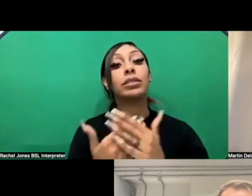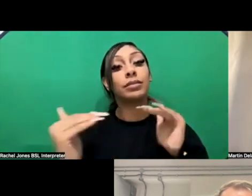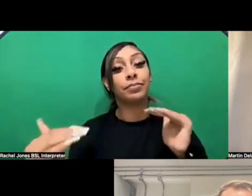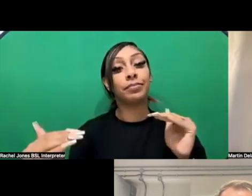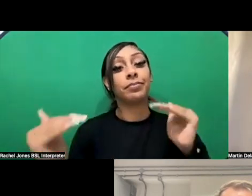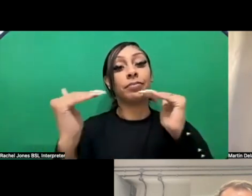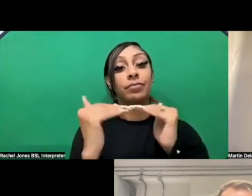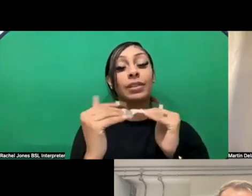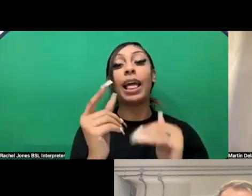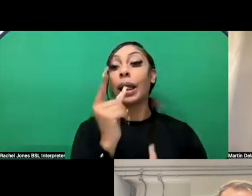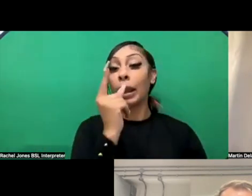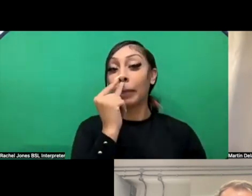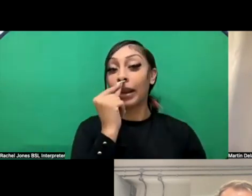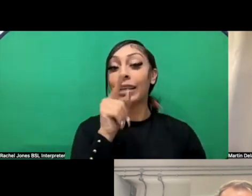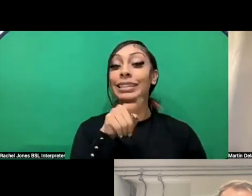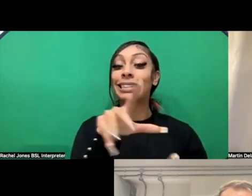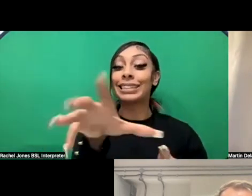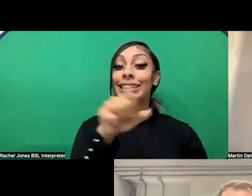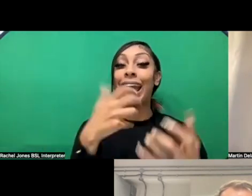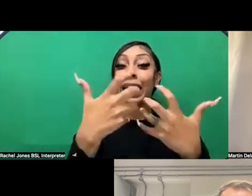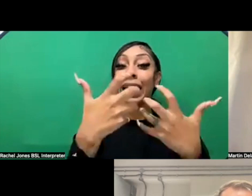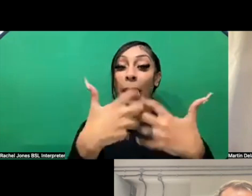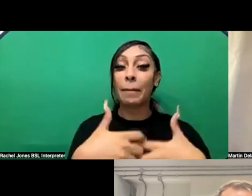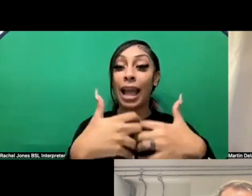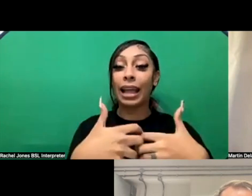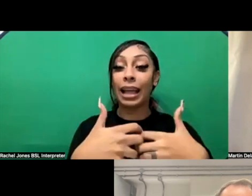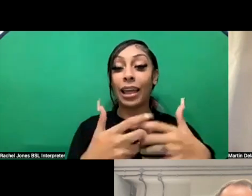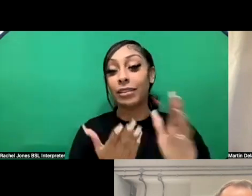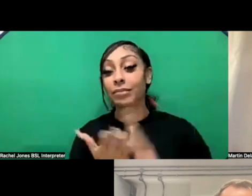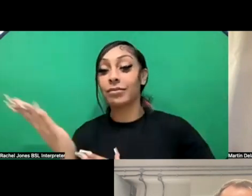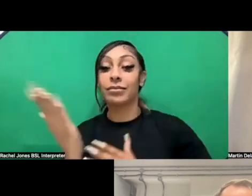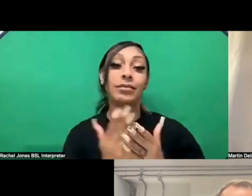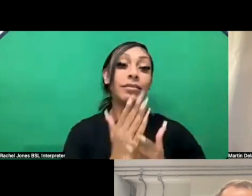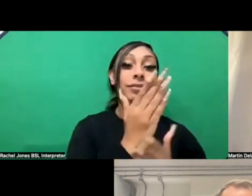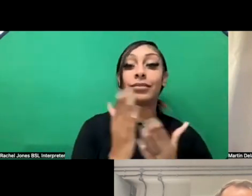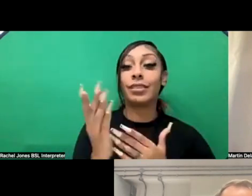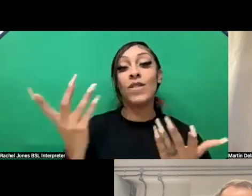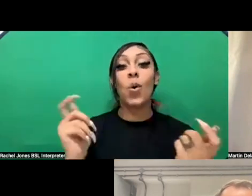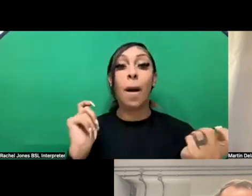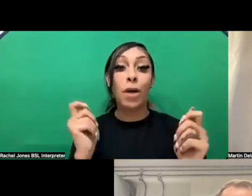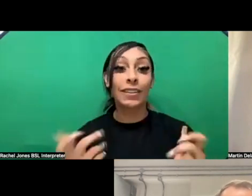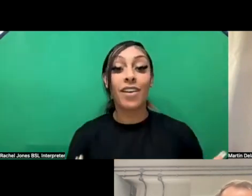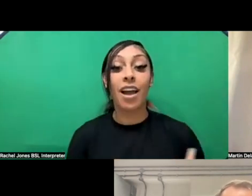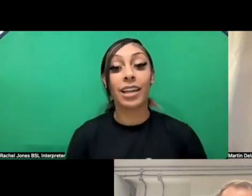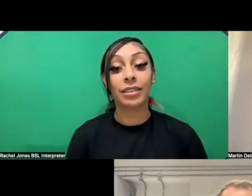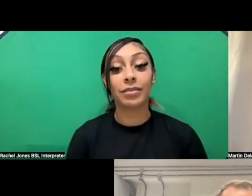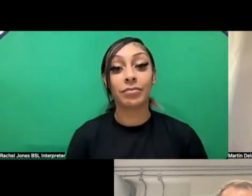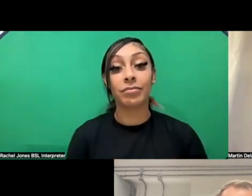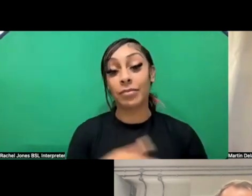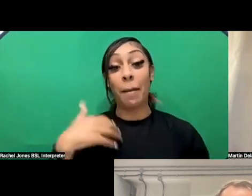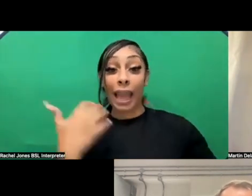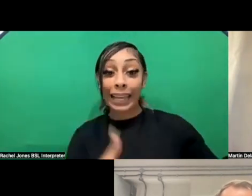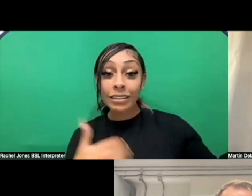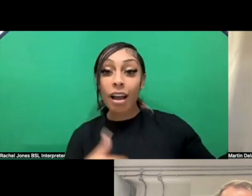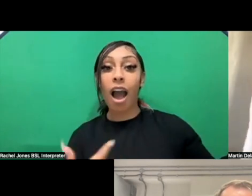to take a mechanical instrument to a luthier for modifications. As a guitar player, I would change the bridge